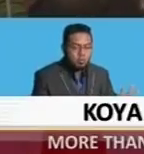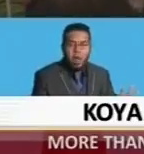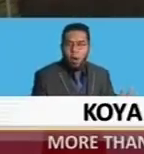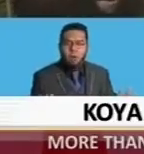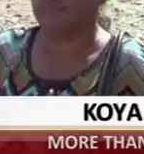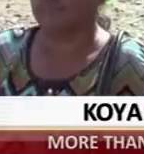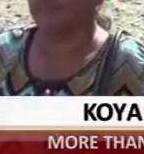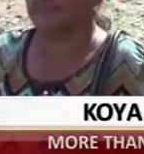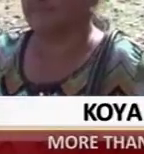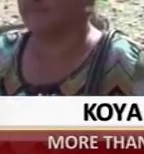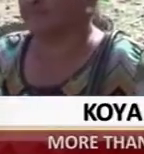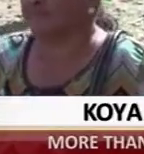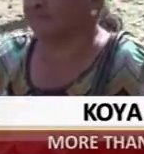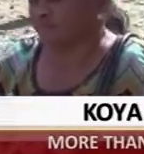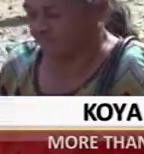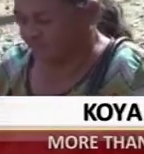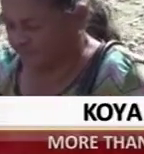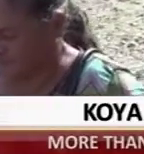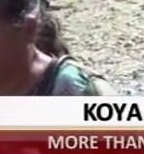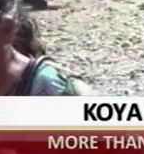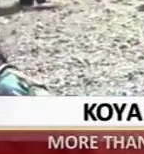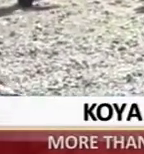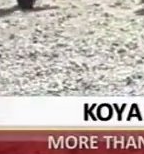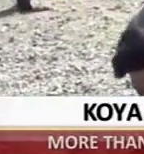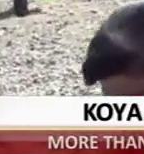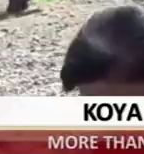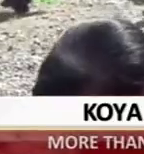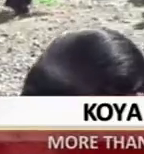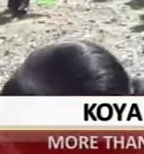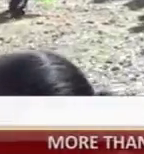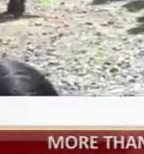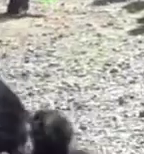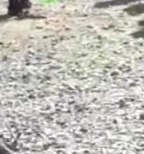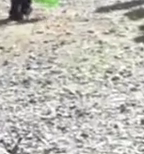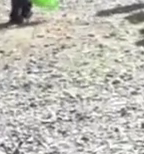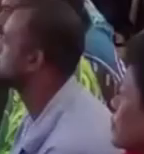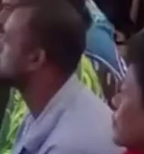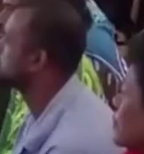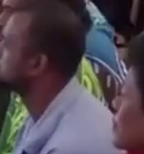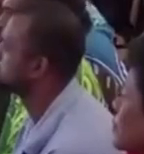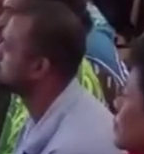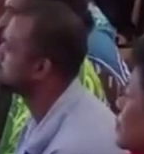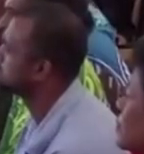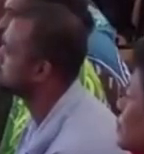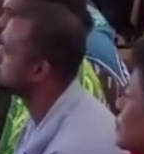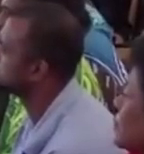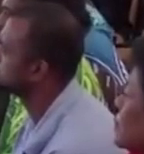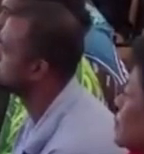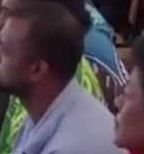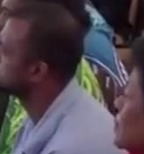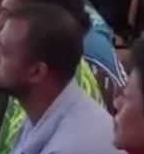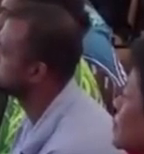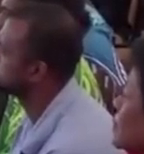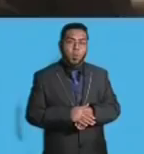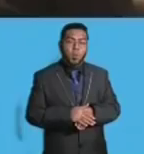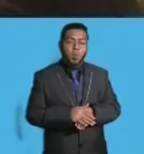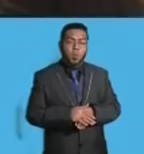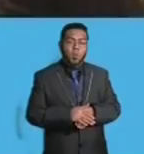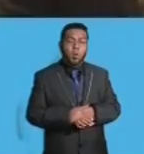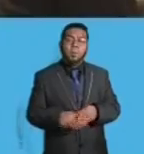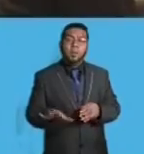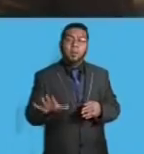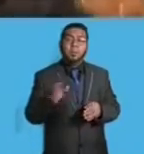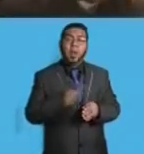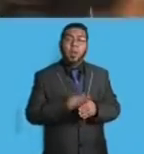about $250 per goat. Pio Drivanevulao of Natuni, Madam Speaker, he was assisted to purchase Dalo and